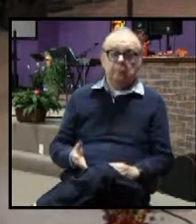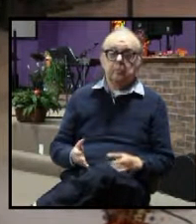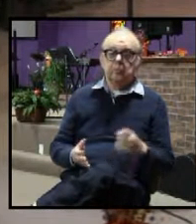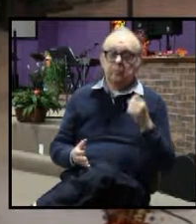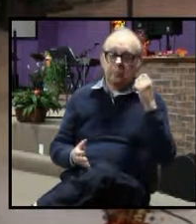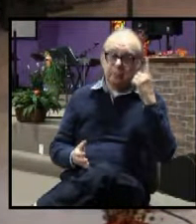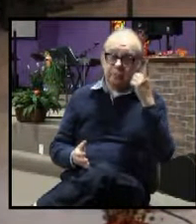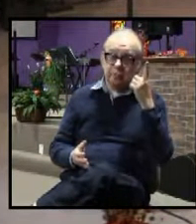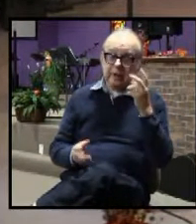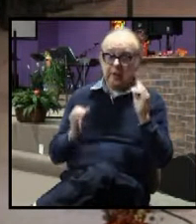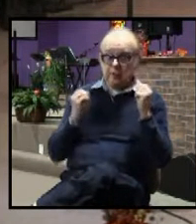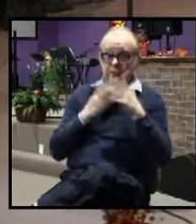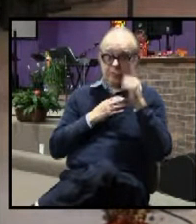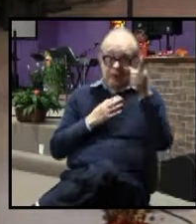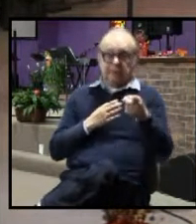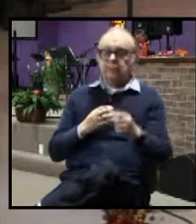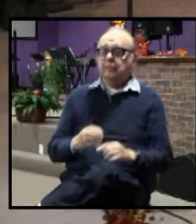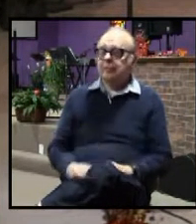away.